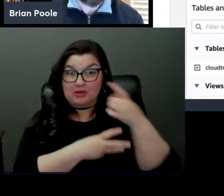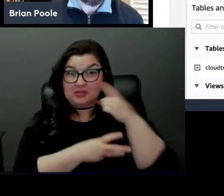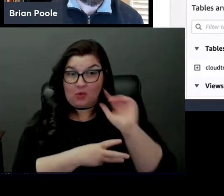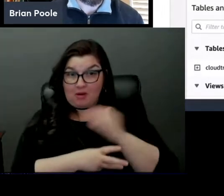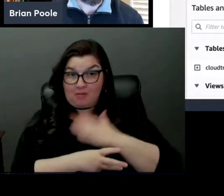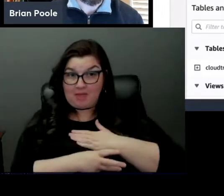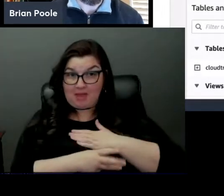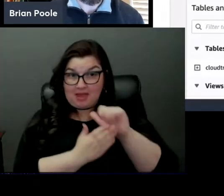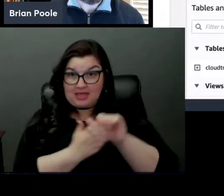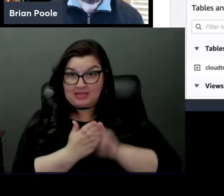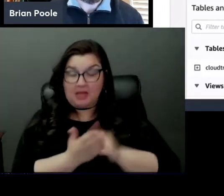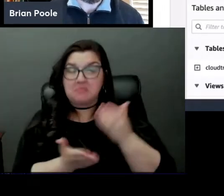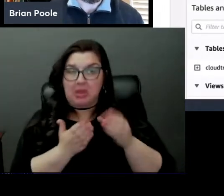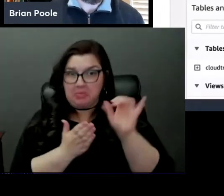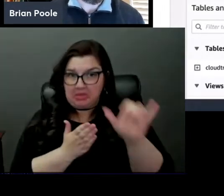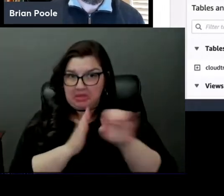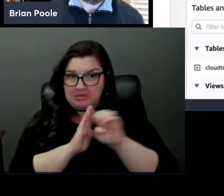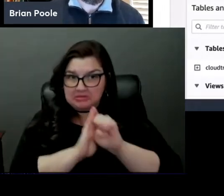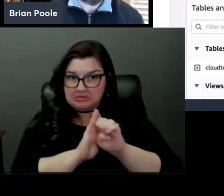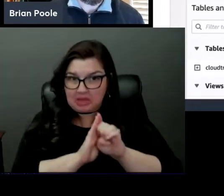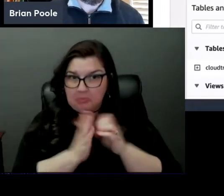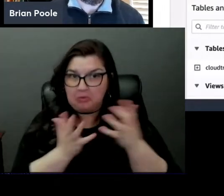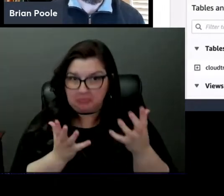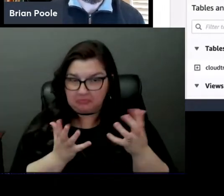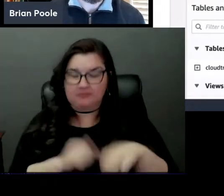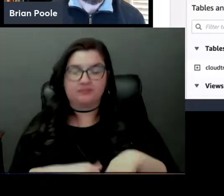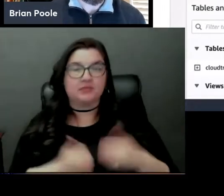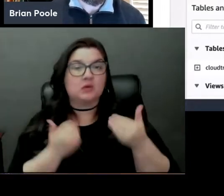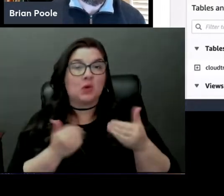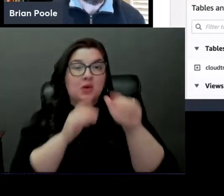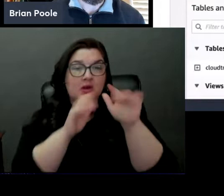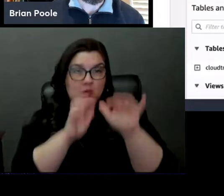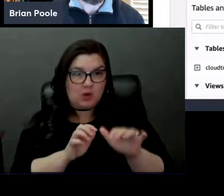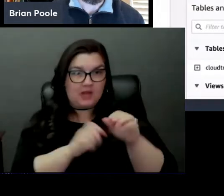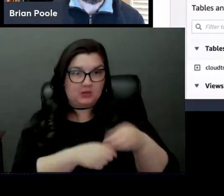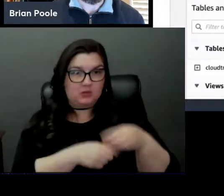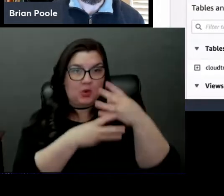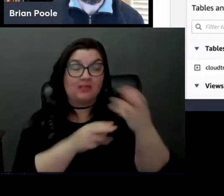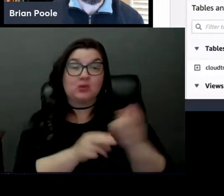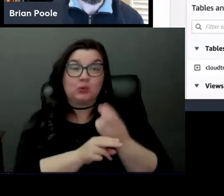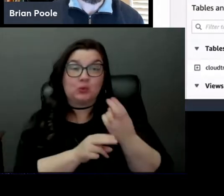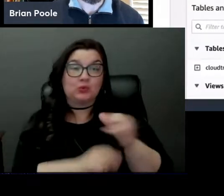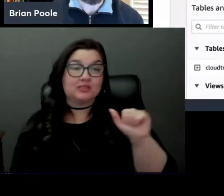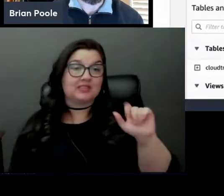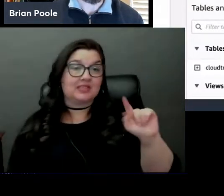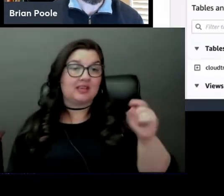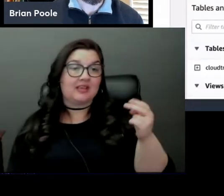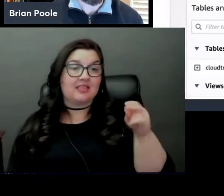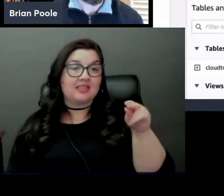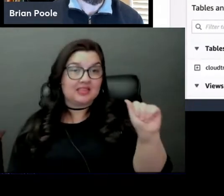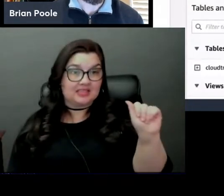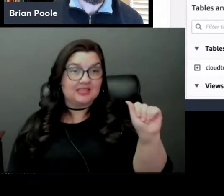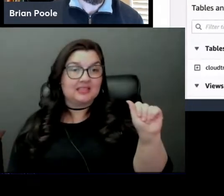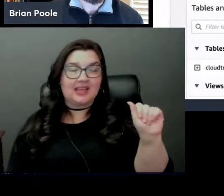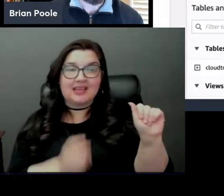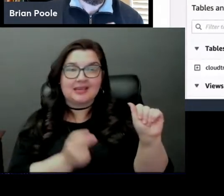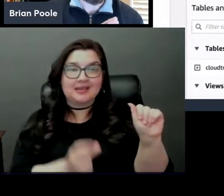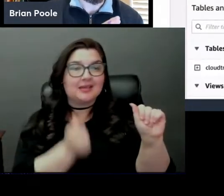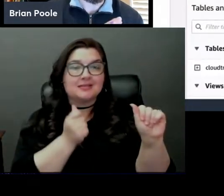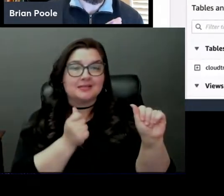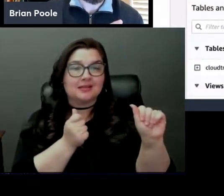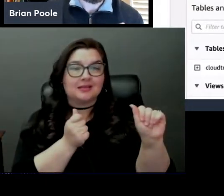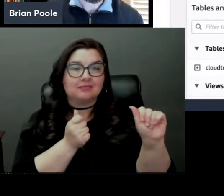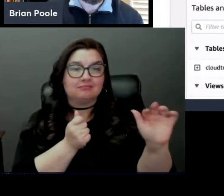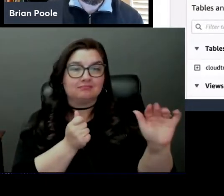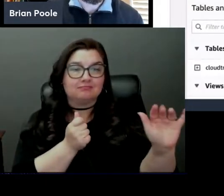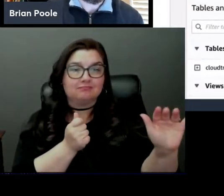you might want to query, right? So you can write a query using Athena, and Athena will just instantly go out